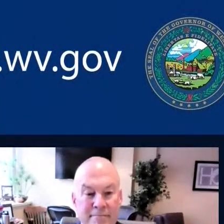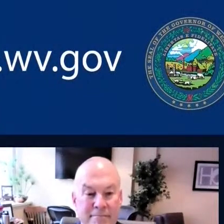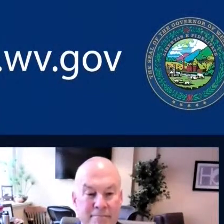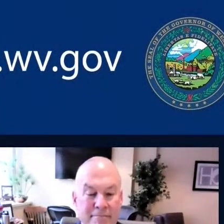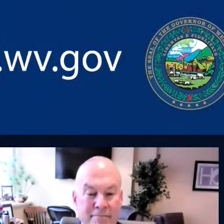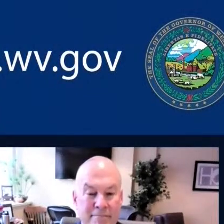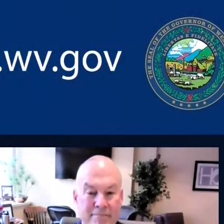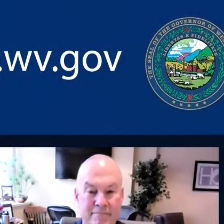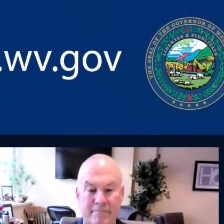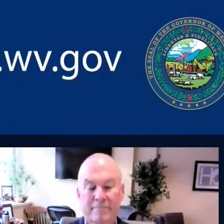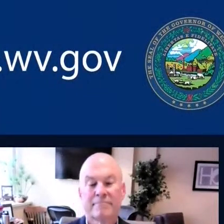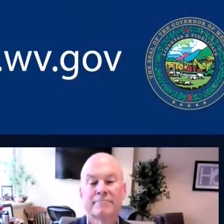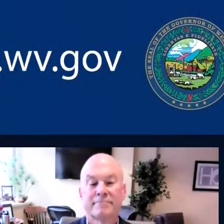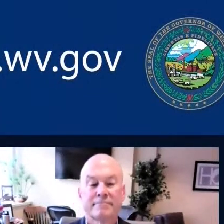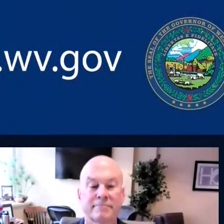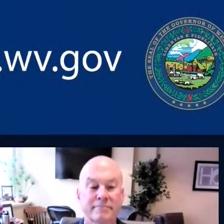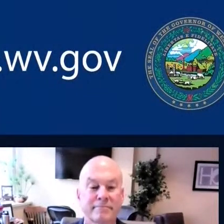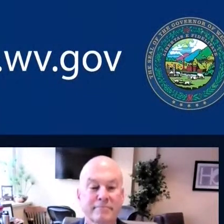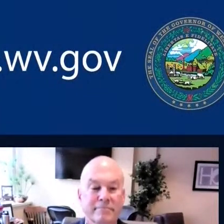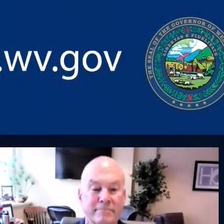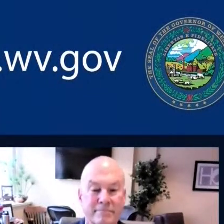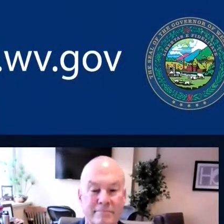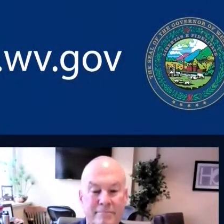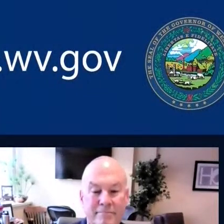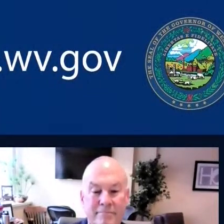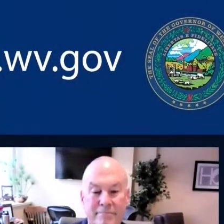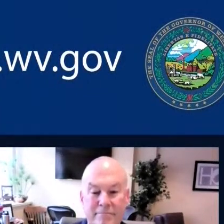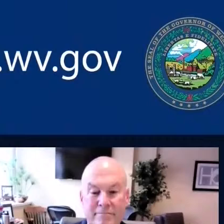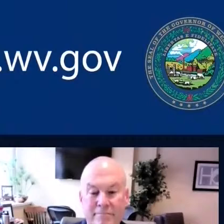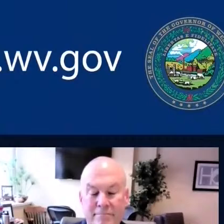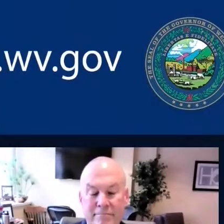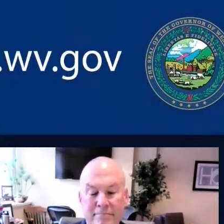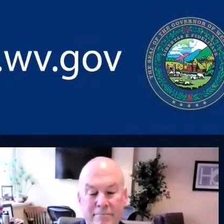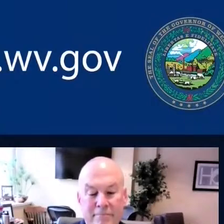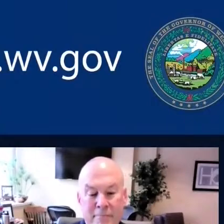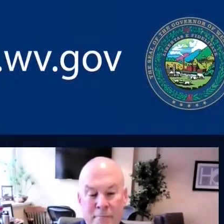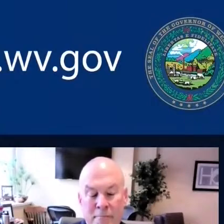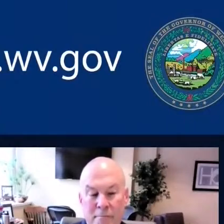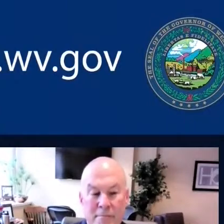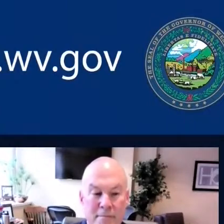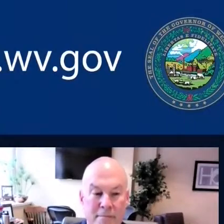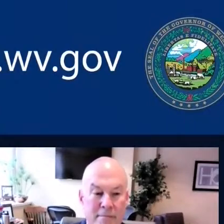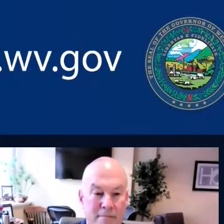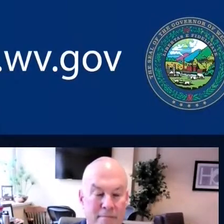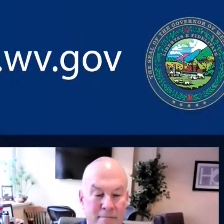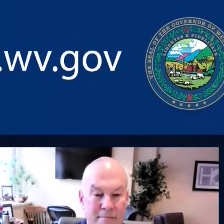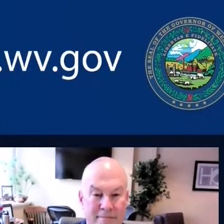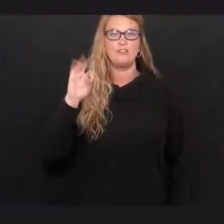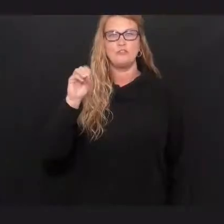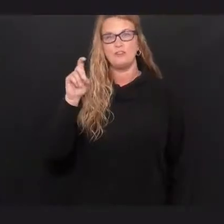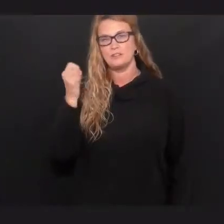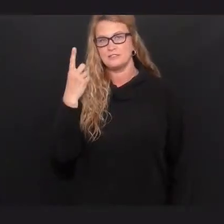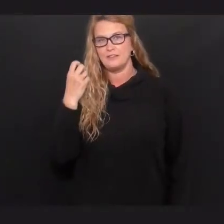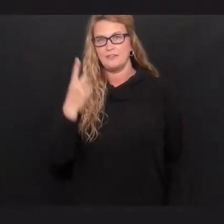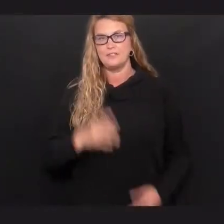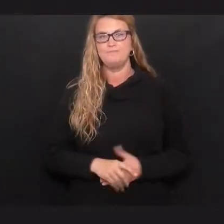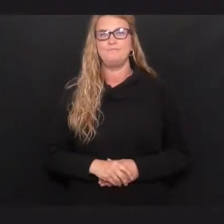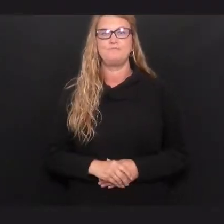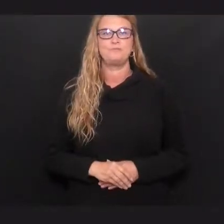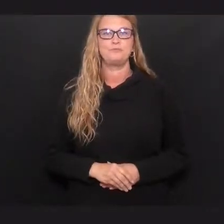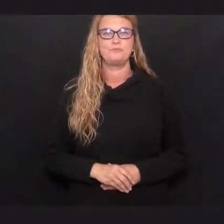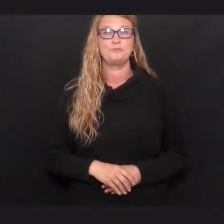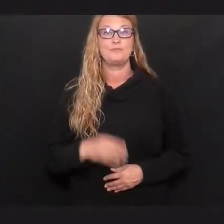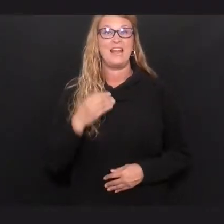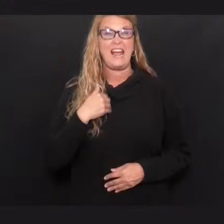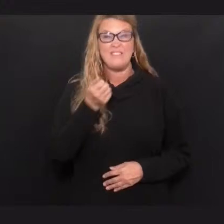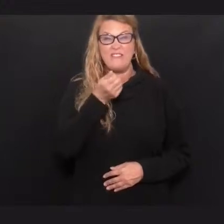All right, thank you, Charles. Next to Kenny Bass with WCHS and Fox 11. Hi, thanks for taking my question. I have a couple of quick